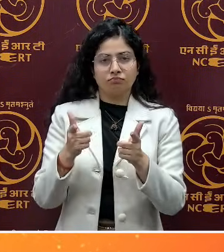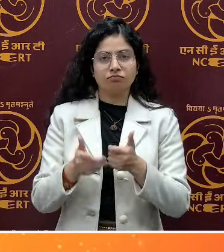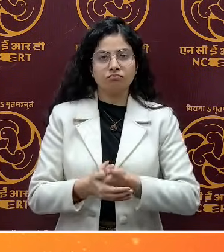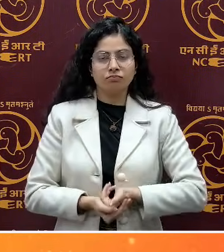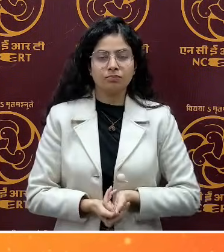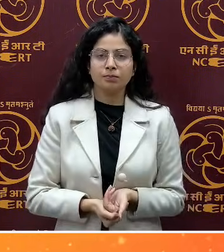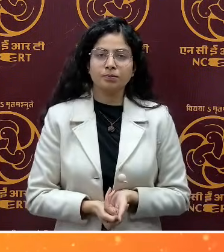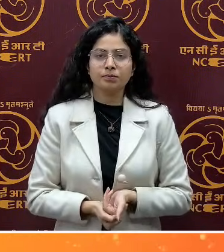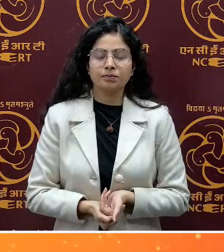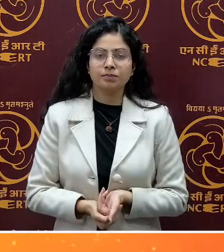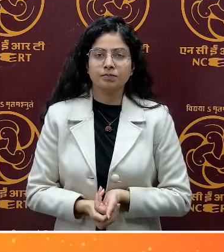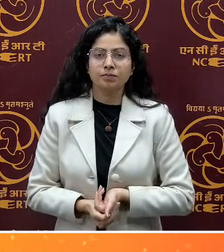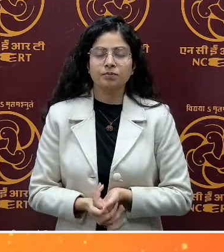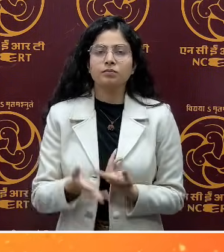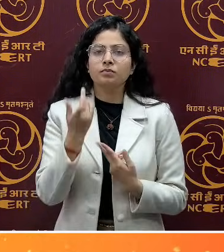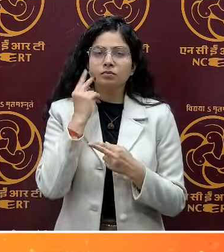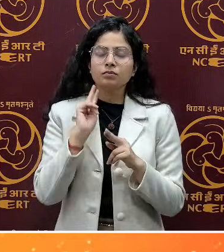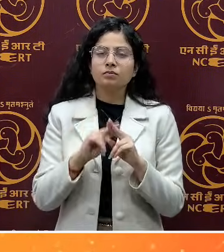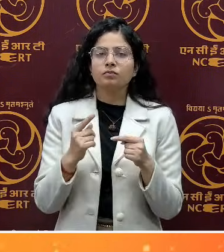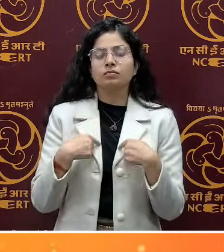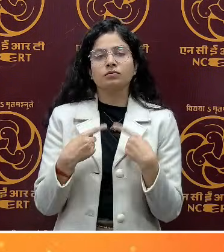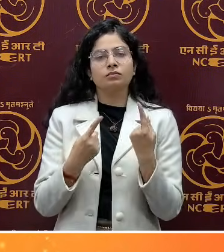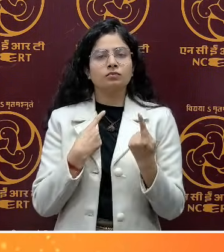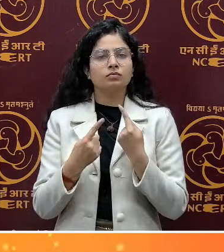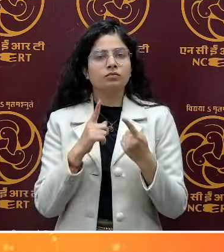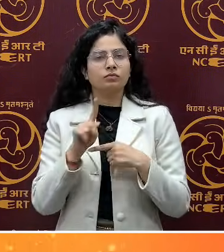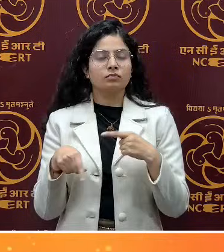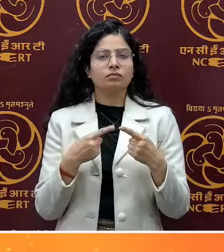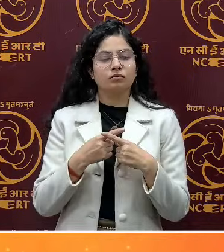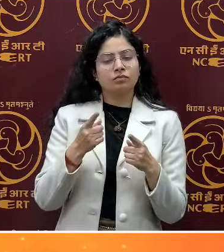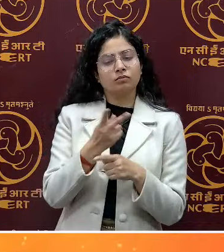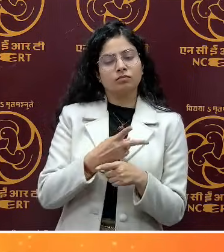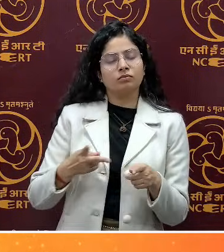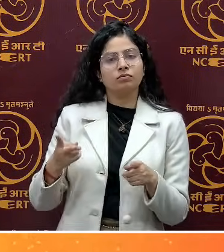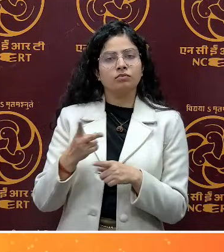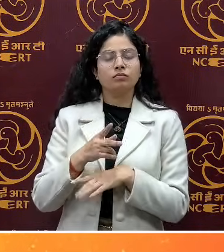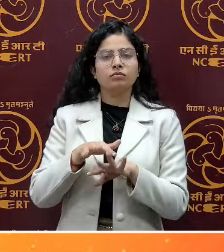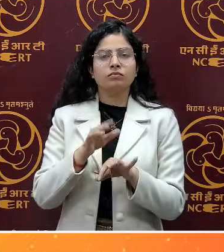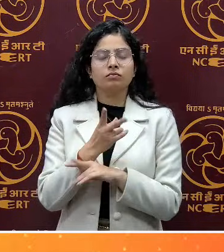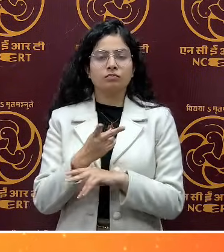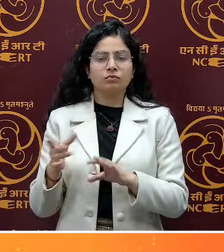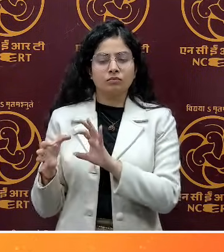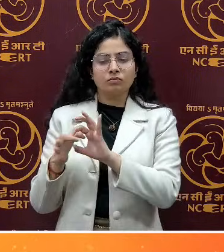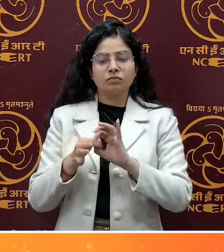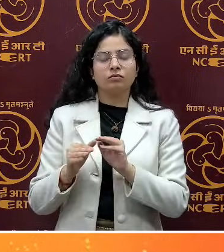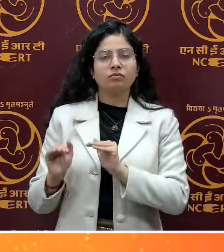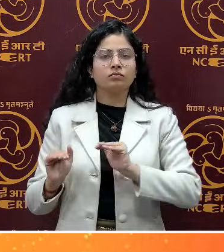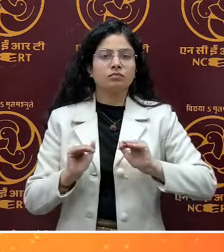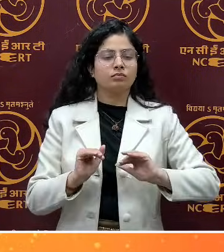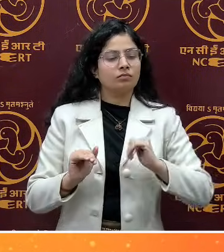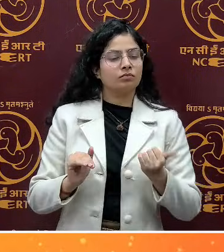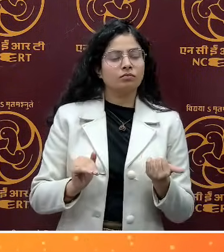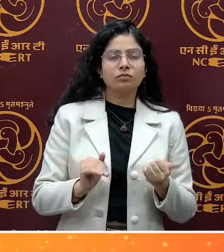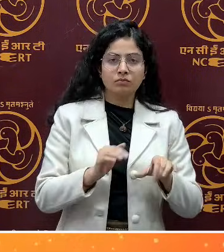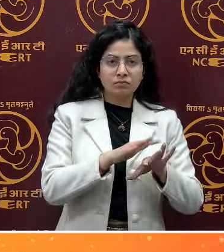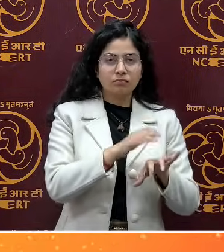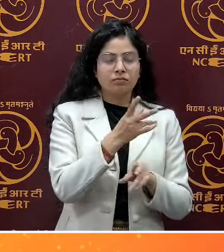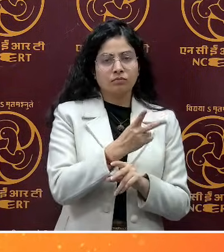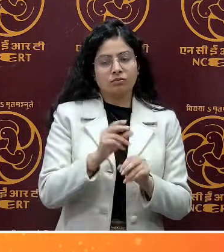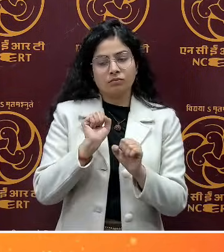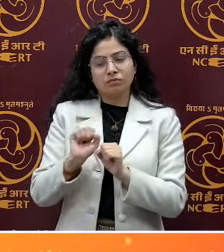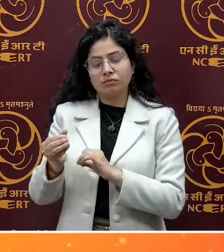Okay, now if I talk, so these animals, they are dependent on some other animals for their food